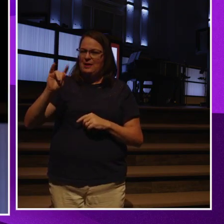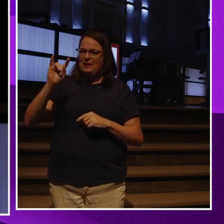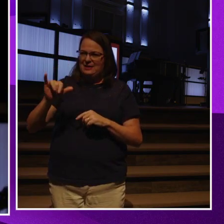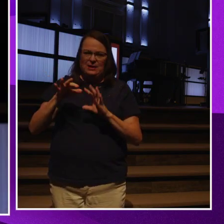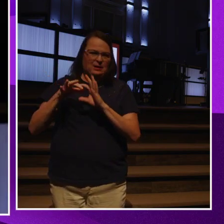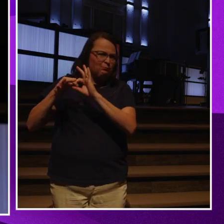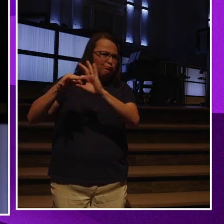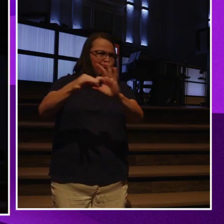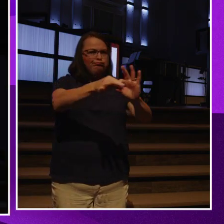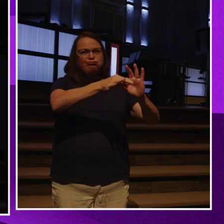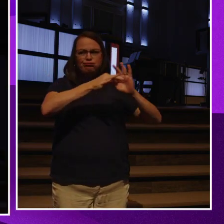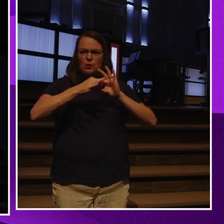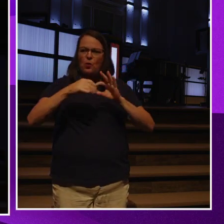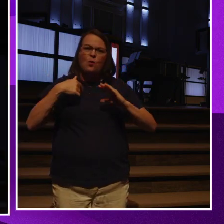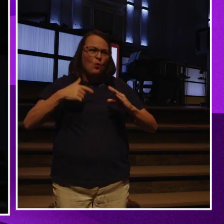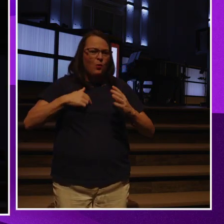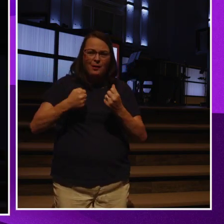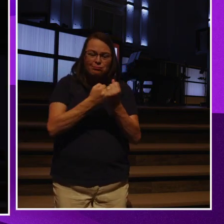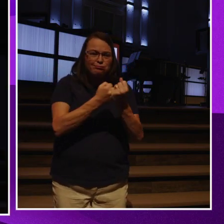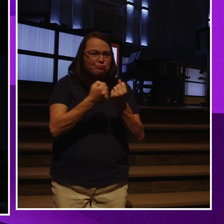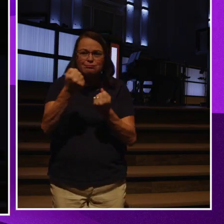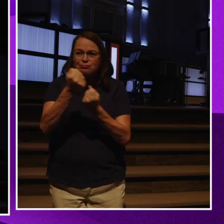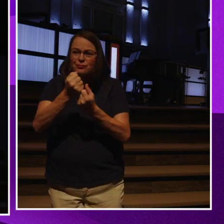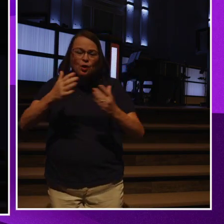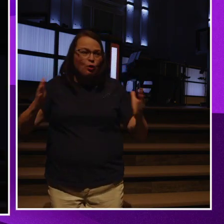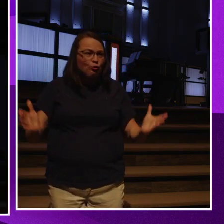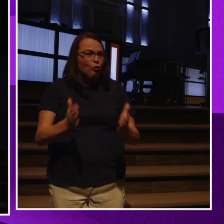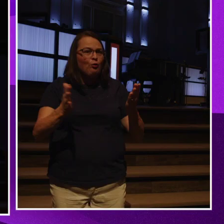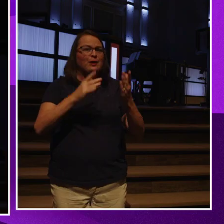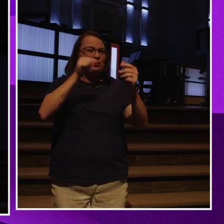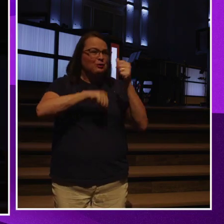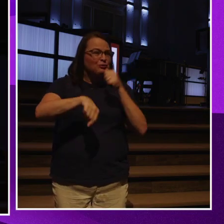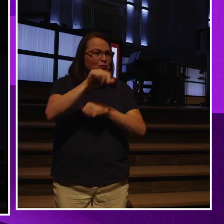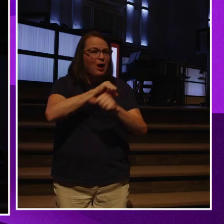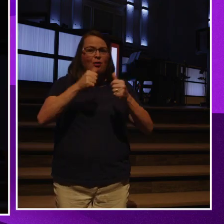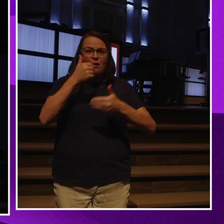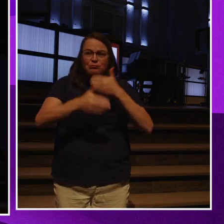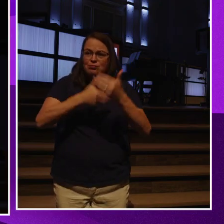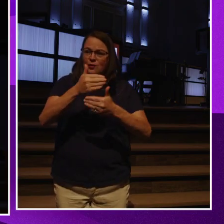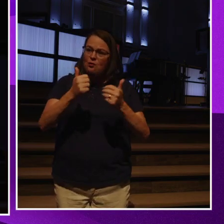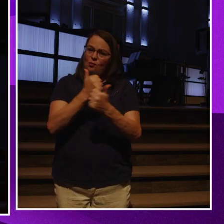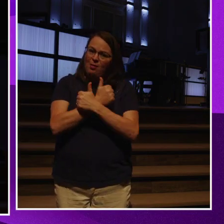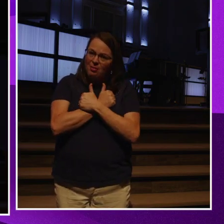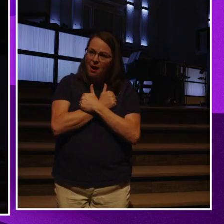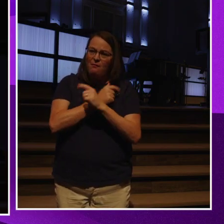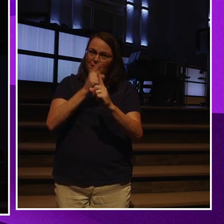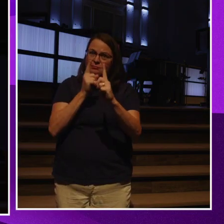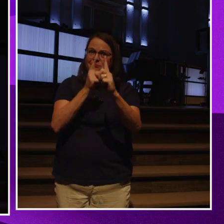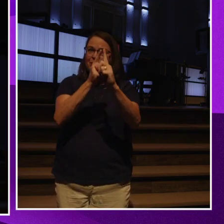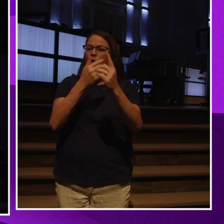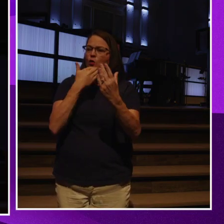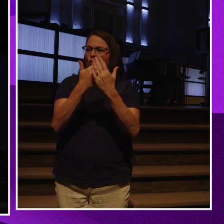we encourage one another and spur one another on to love toward good works.